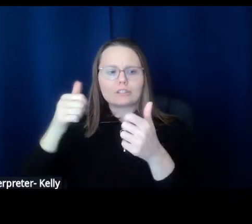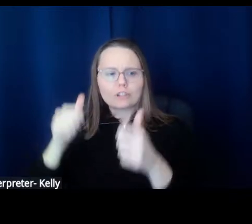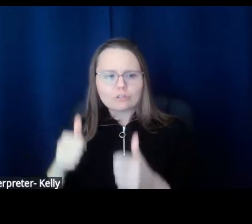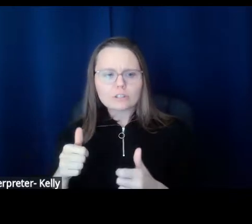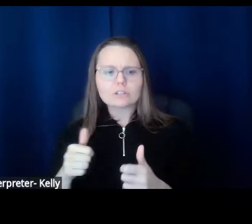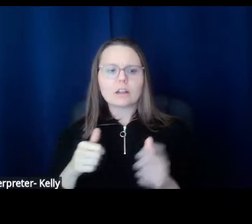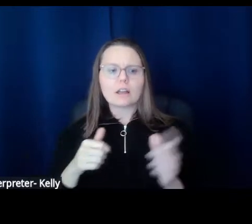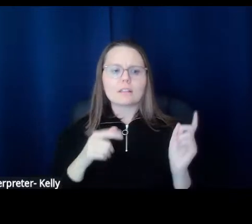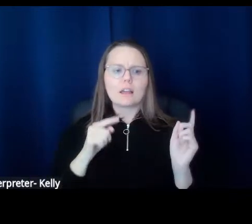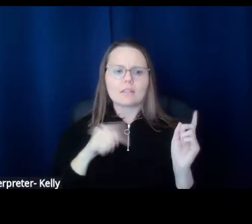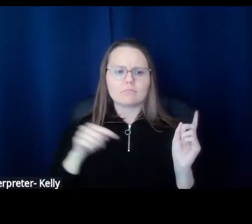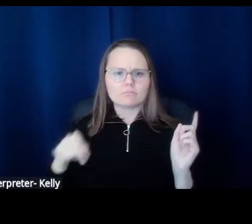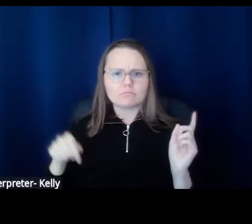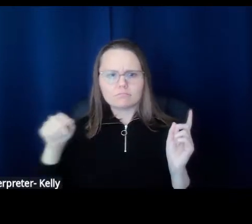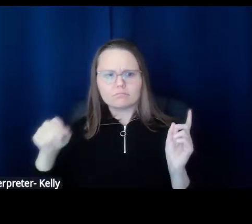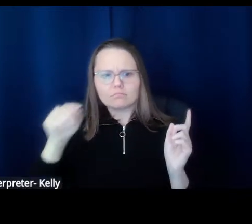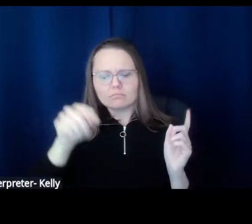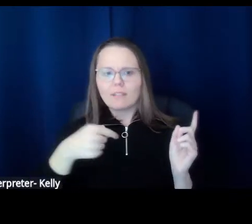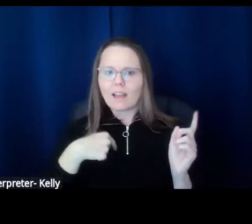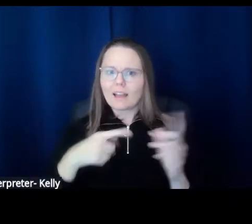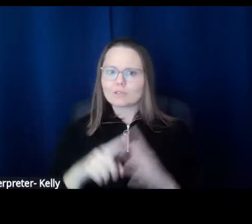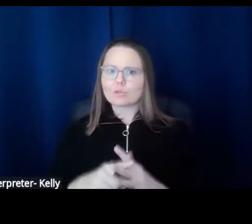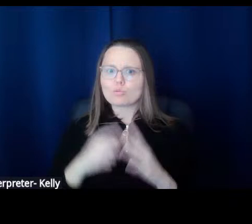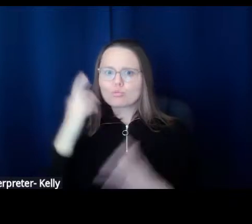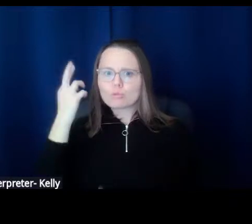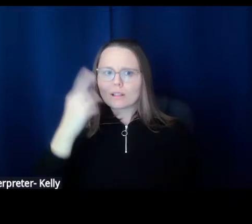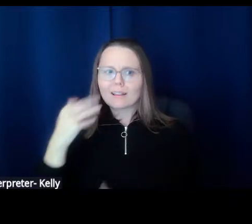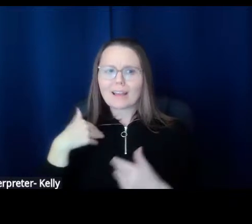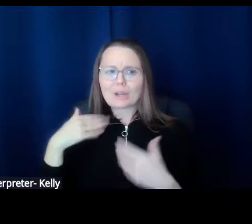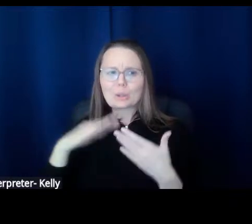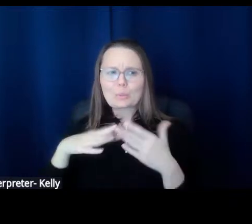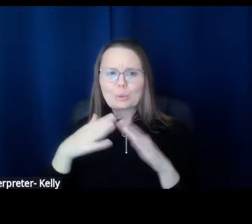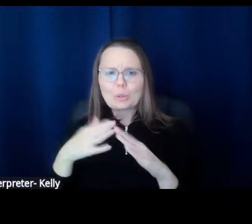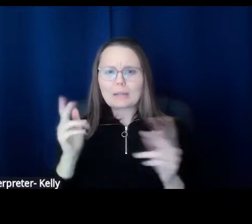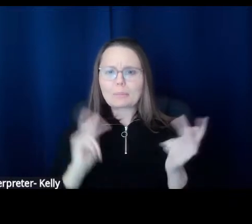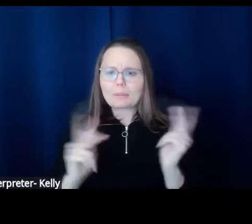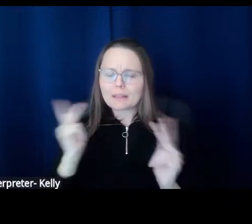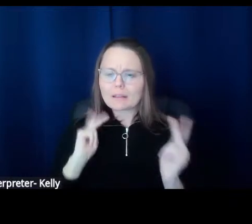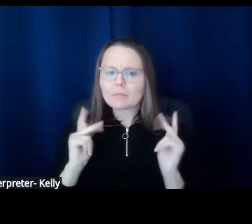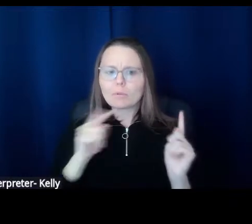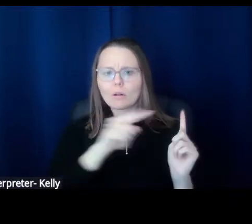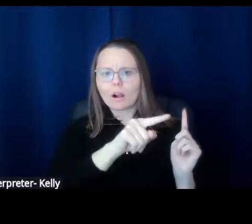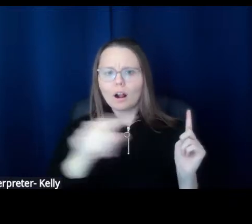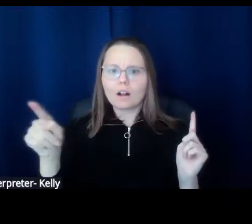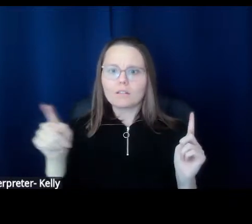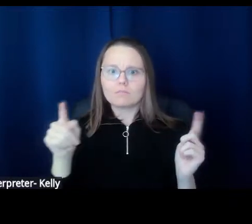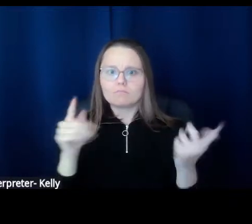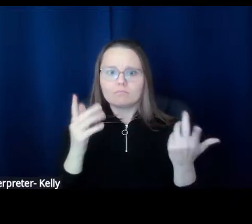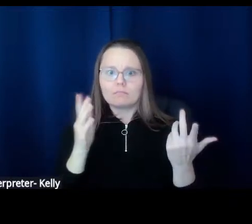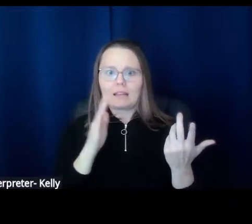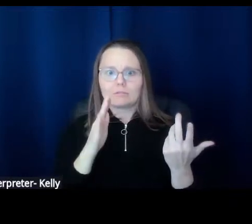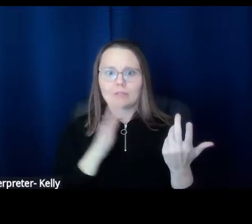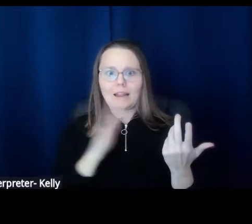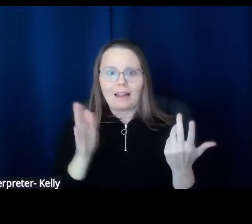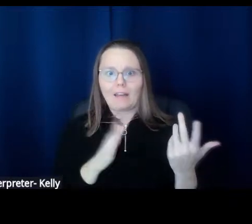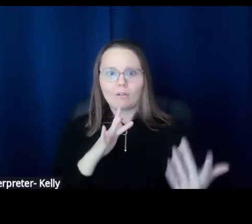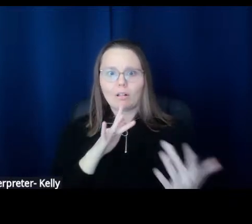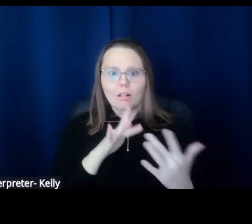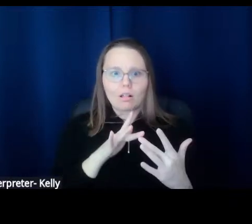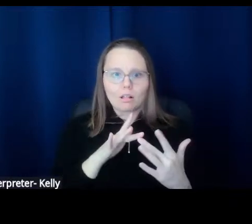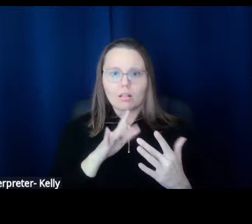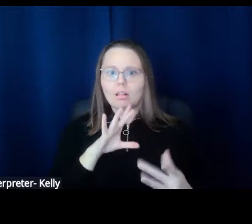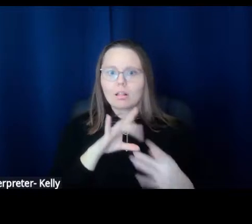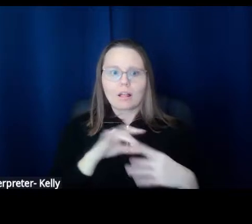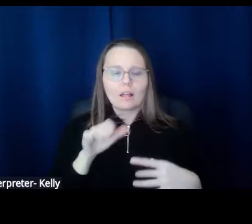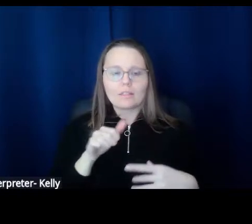connect you with him. So I started to realize there was this community of people out there that had never talk to anyone else that had vision loss.